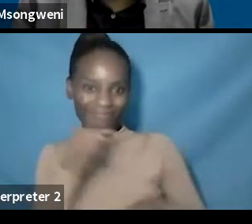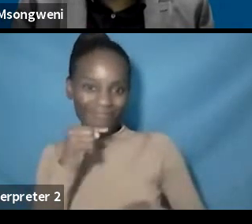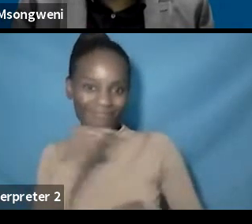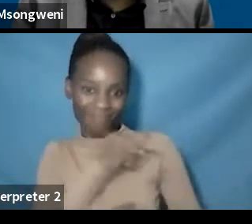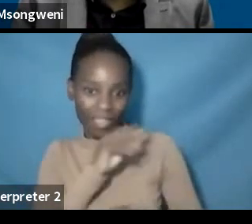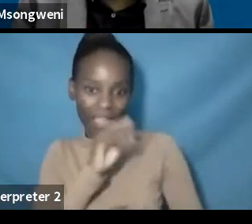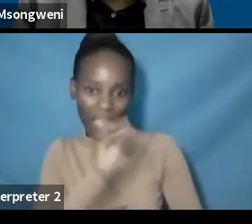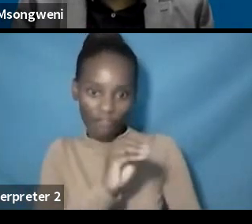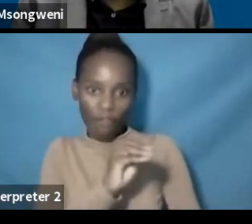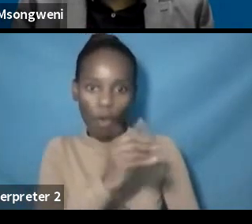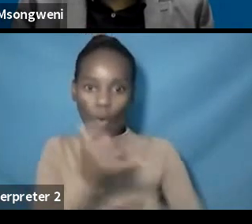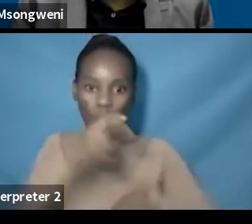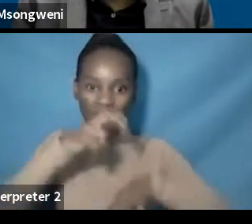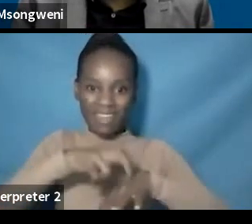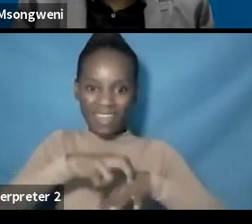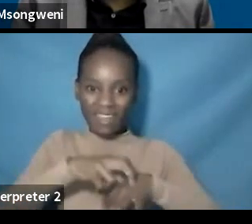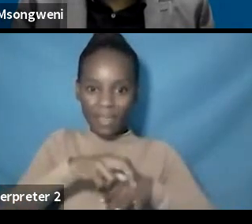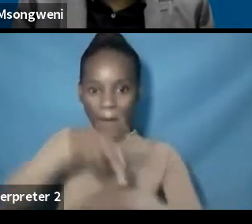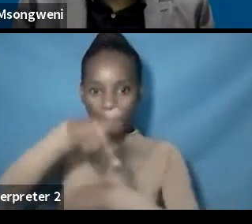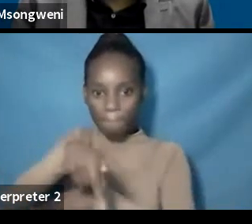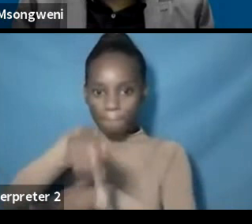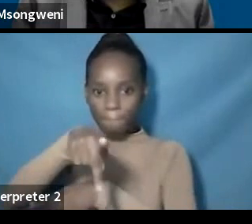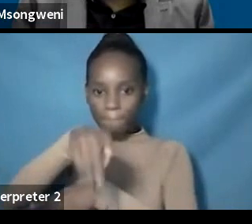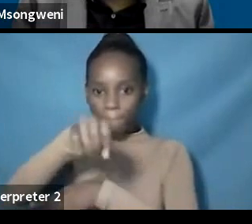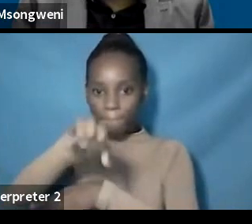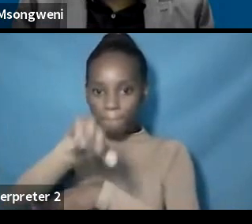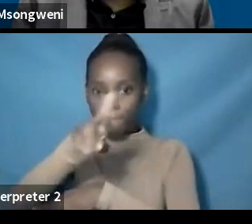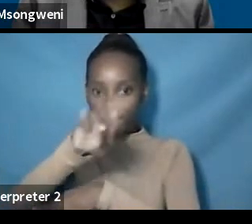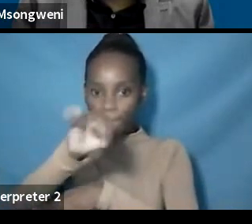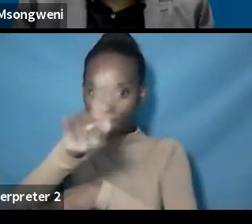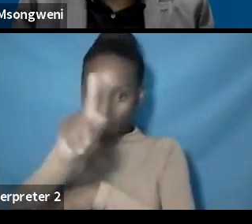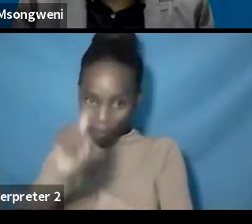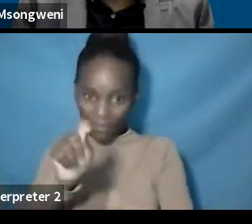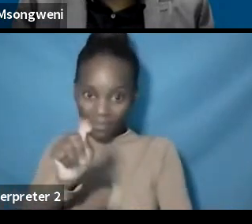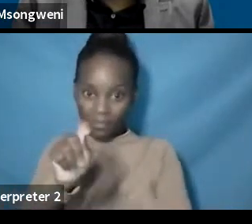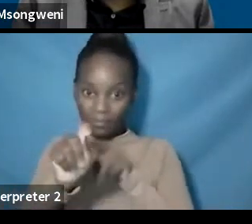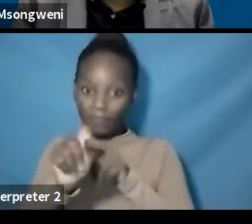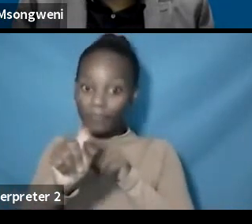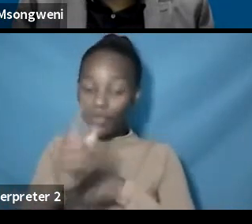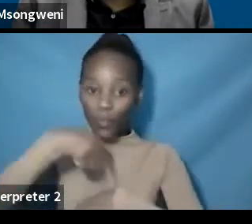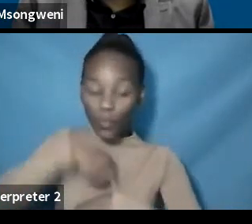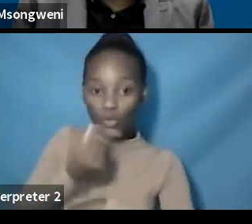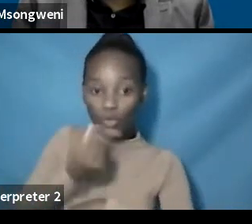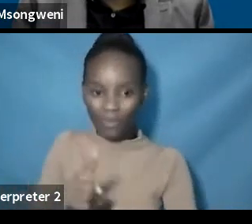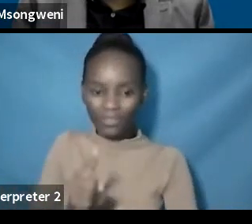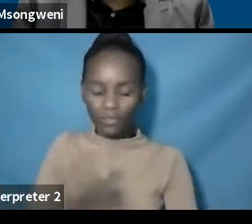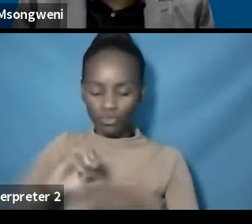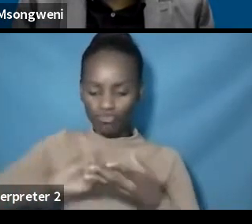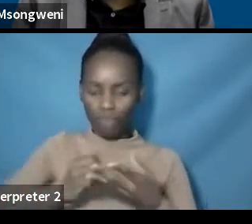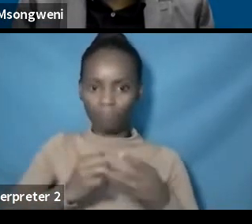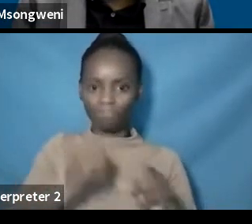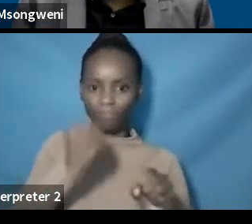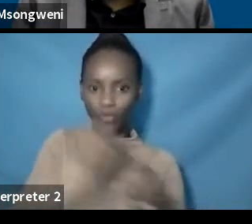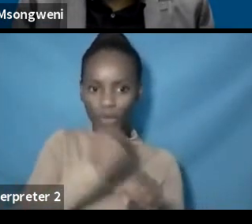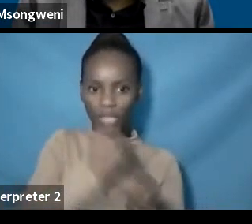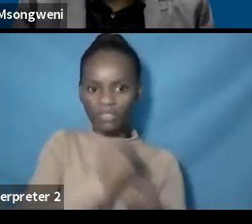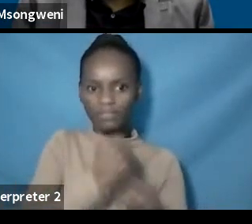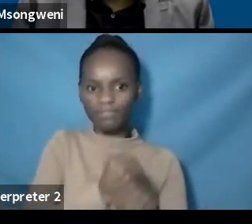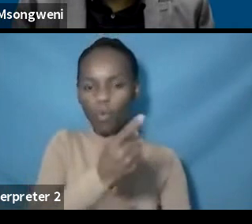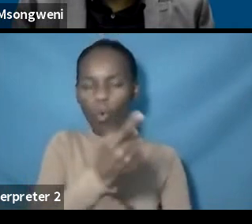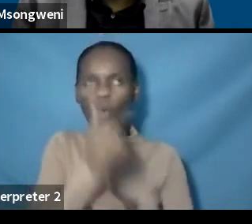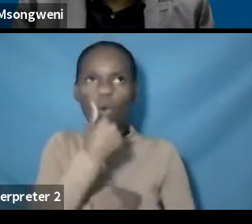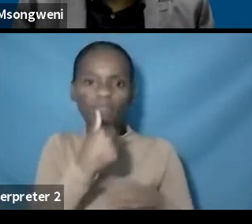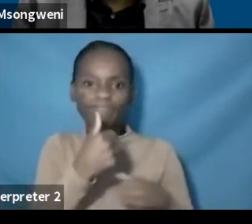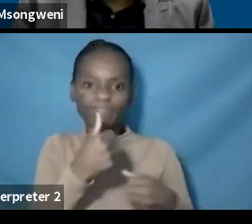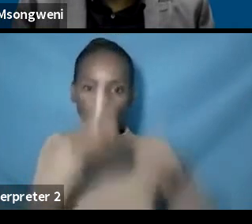As to what the counterfeit goods products are, I think what we can do is we can create a sort of a pamphlet or an